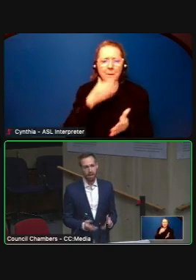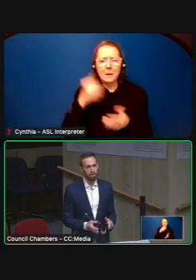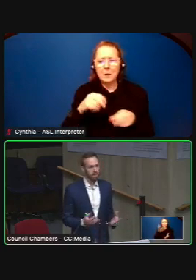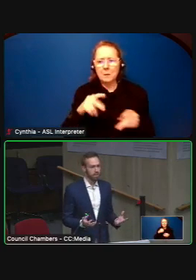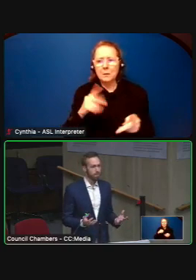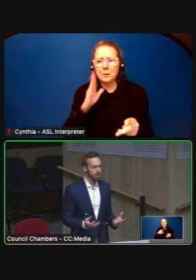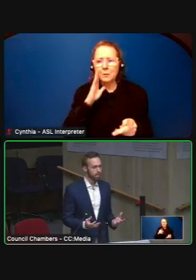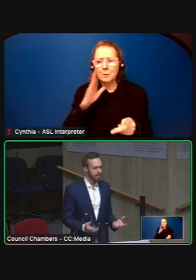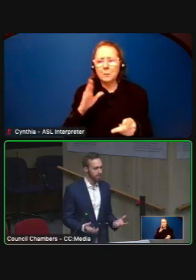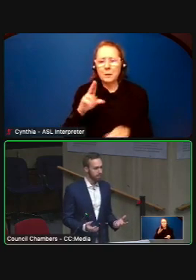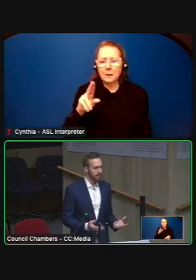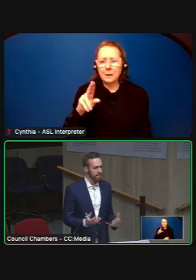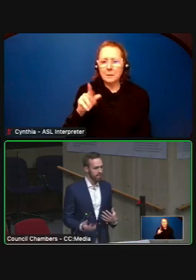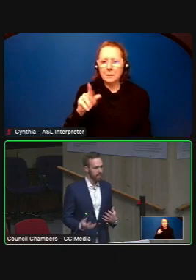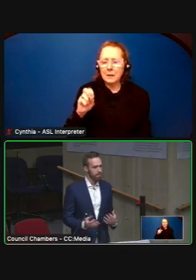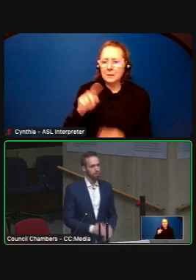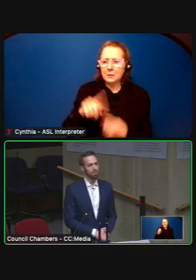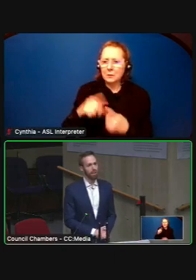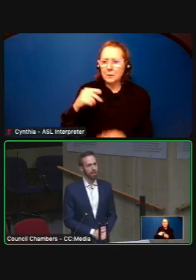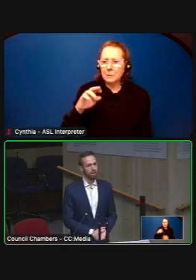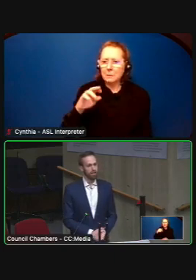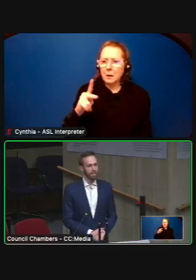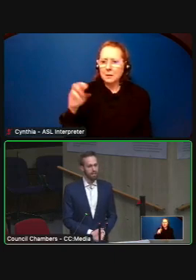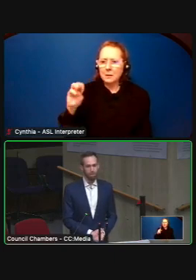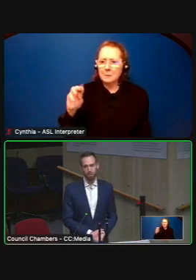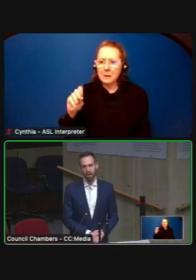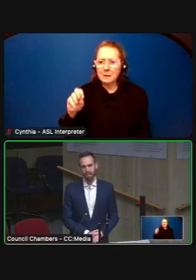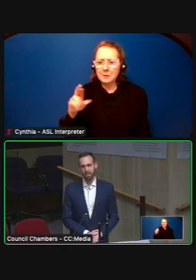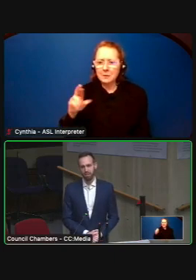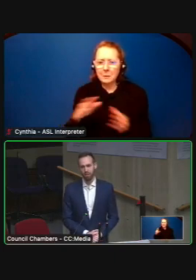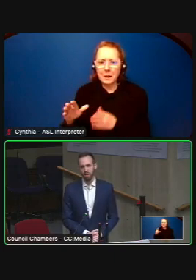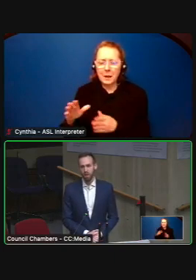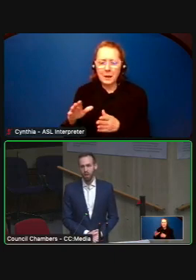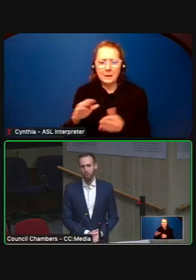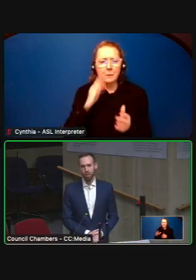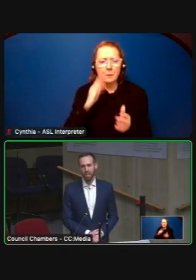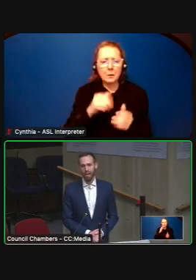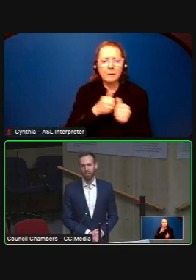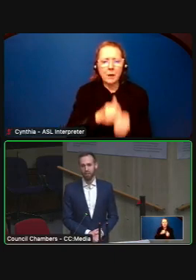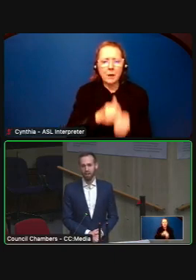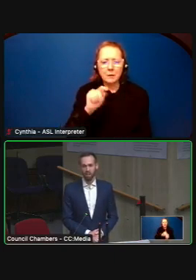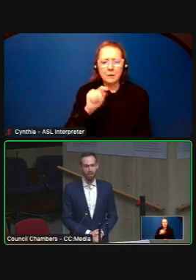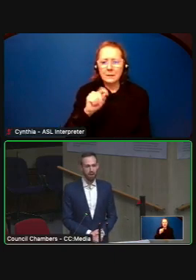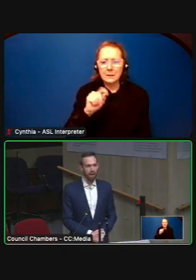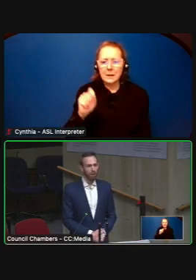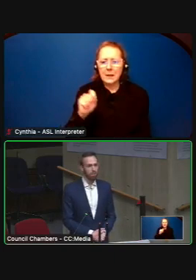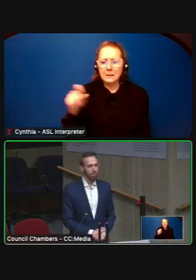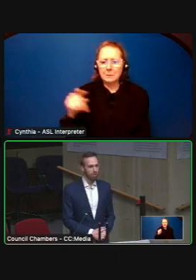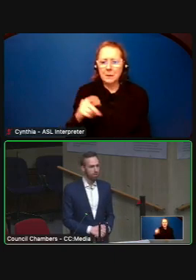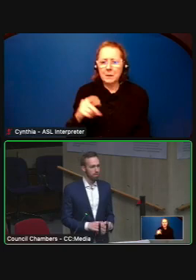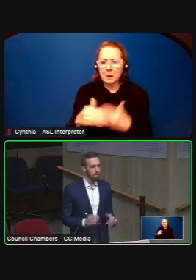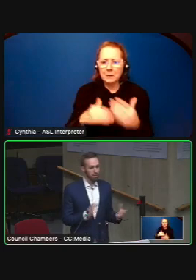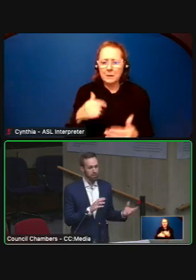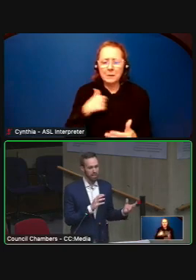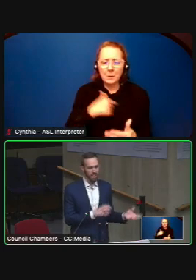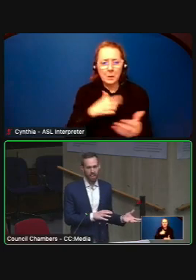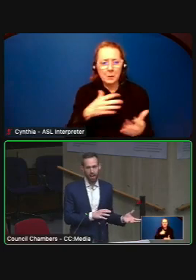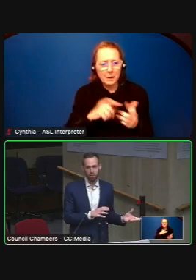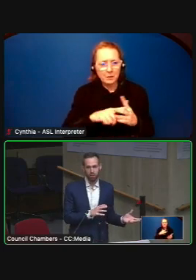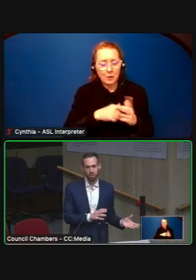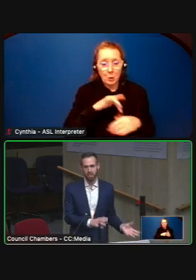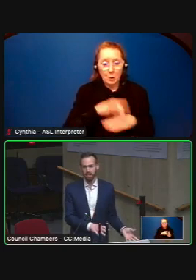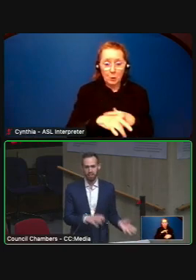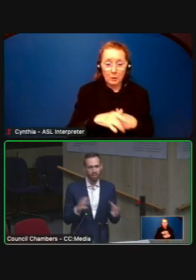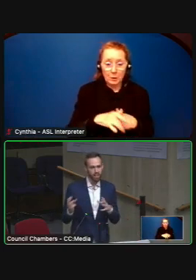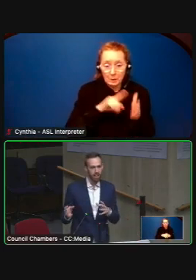be the update to the Parks Master Plan in the city, which will follow the TSP process. So we want to get out in front and think about how can we make sure we're researching that now,